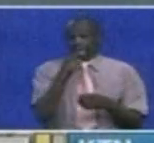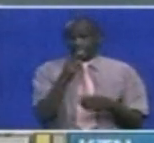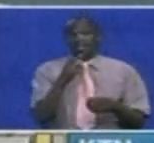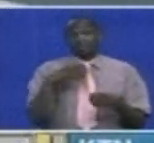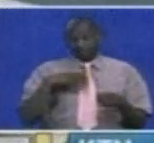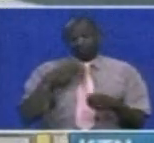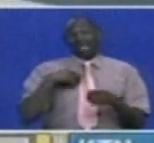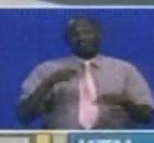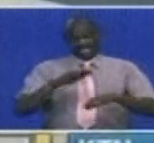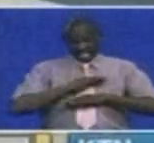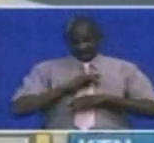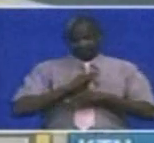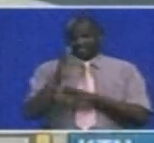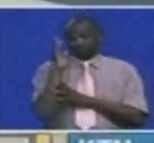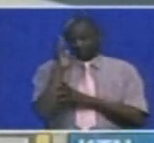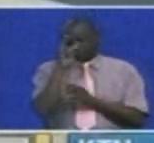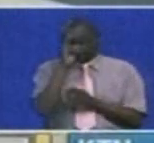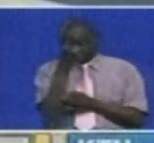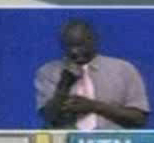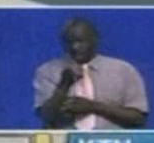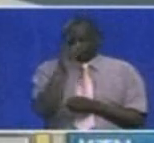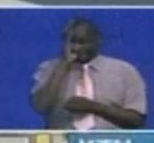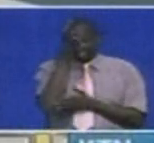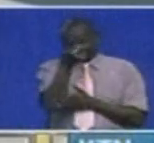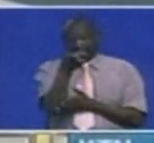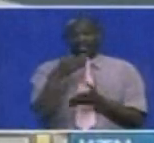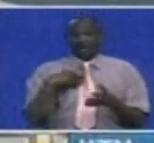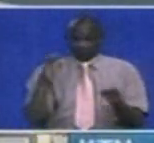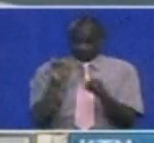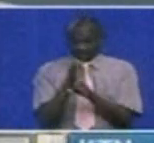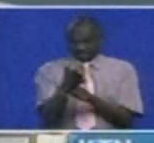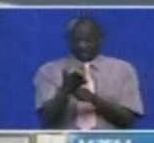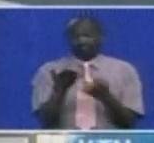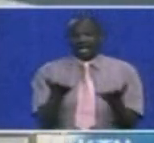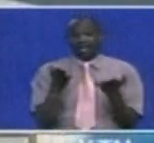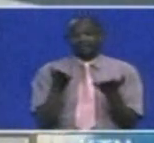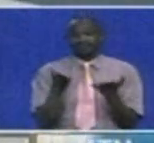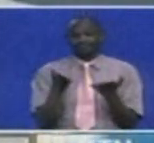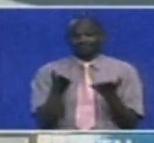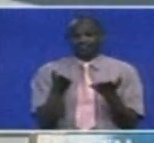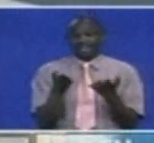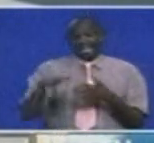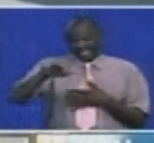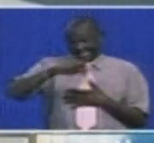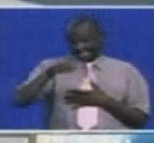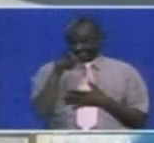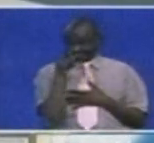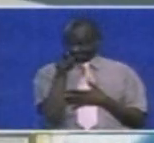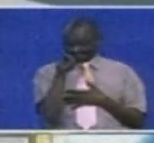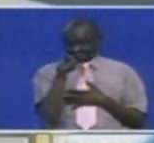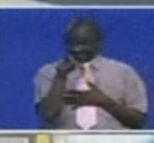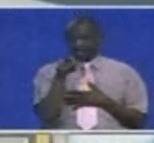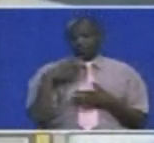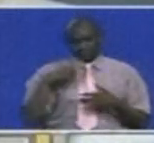enough security, we have enough officers on the ground, and the areas are being patrolled